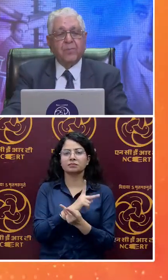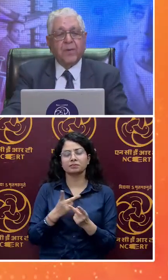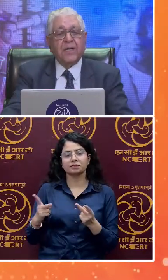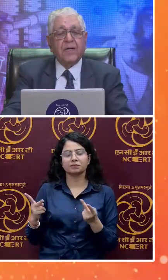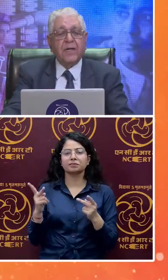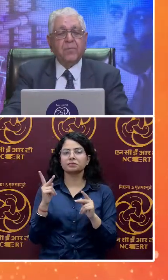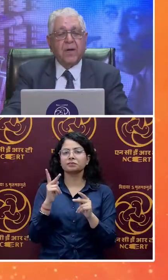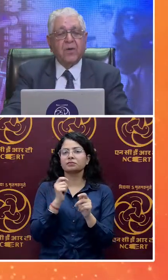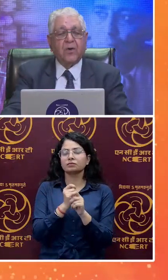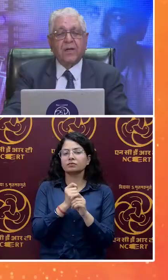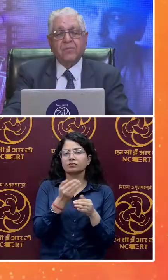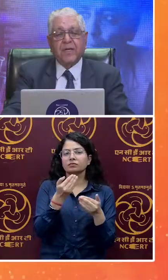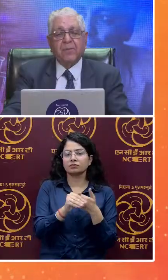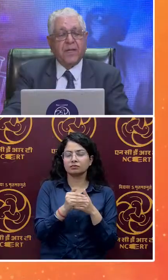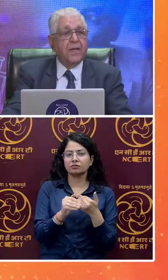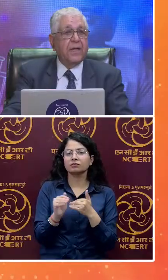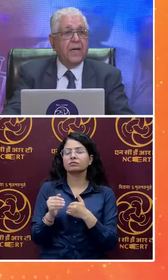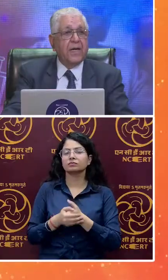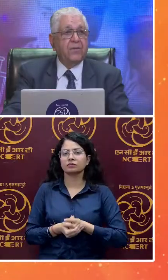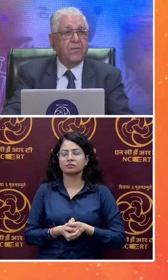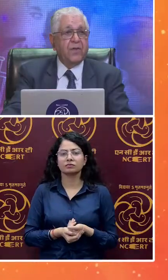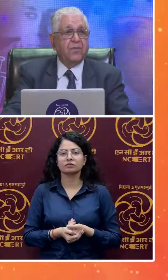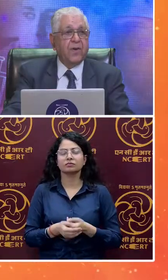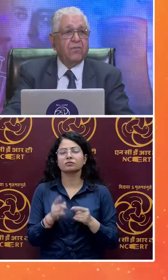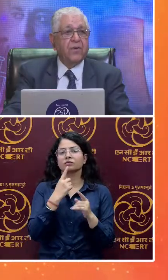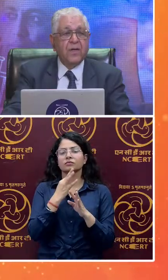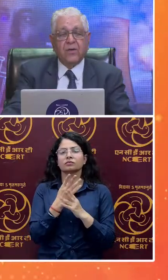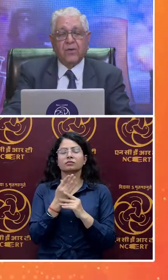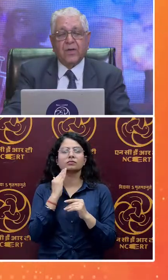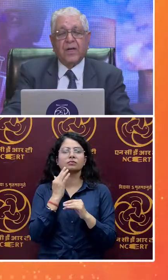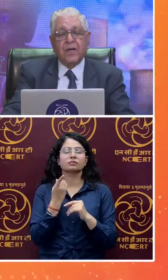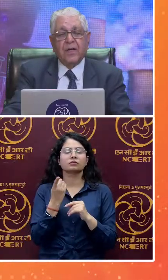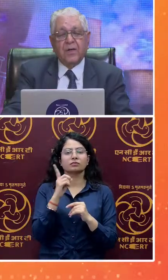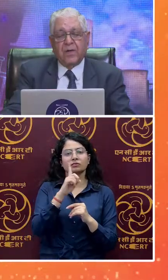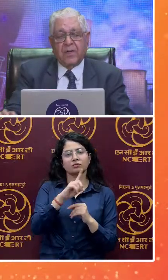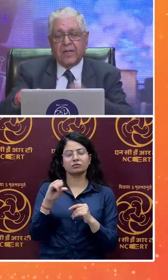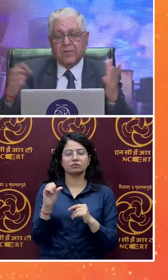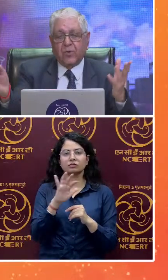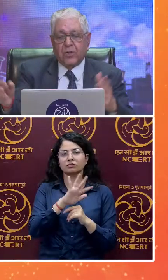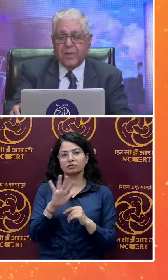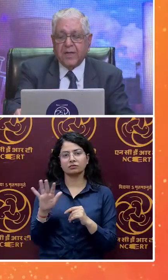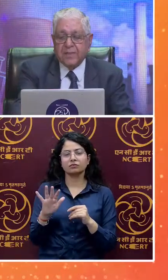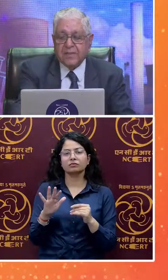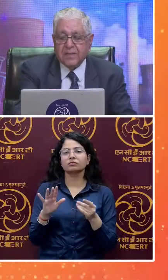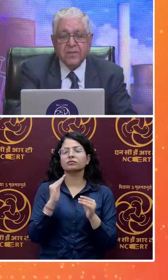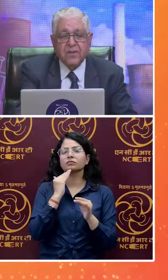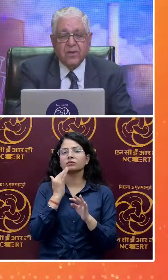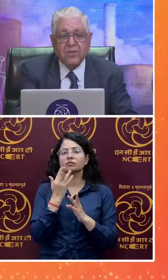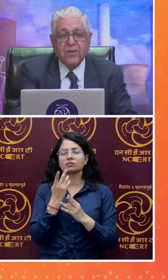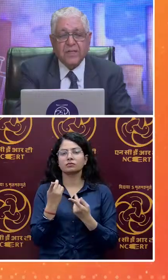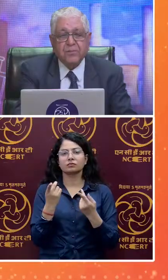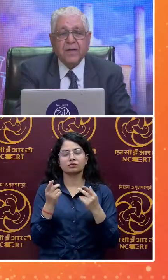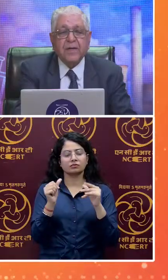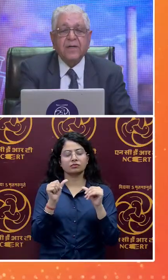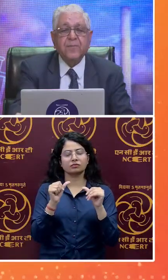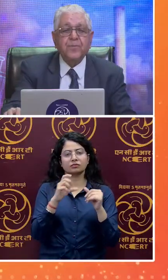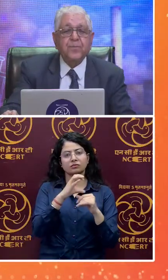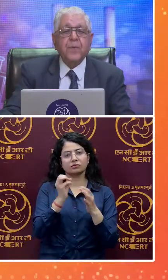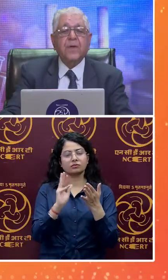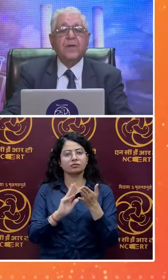going independently. Bhabha got M.G.K. Menon in 1955, when the cosmic ray research also